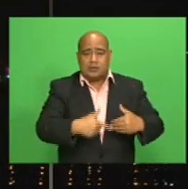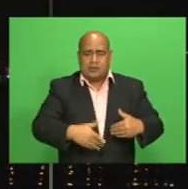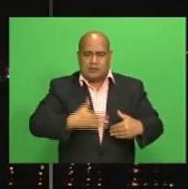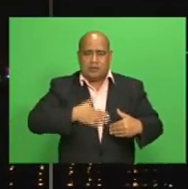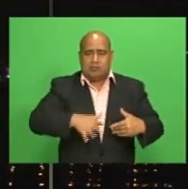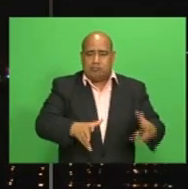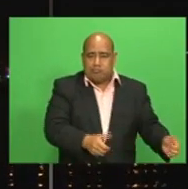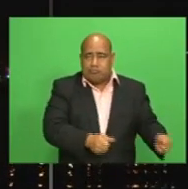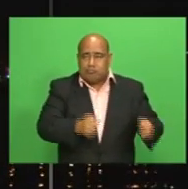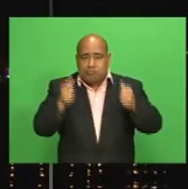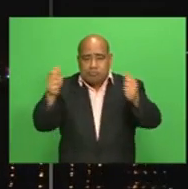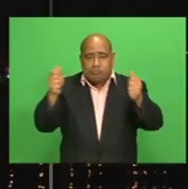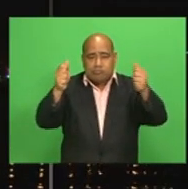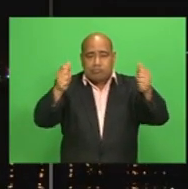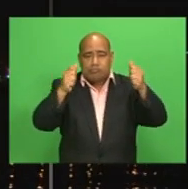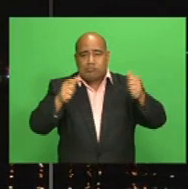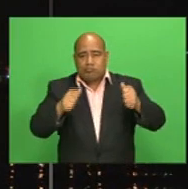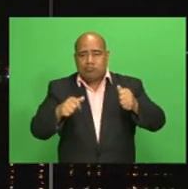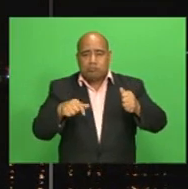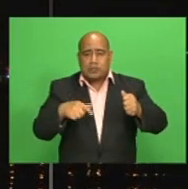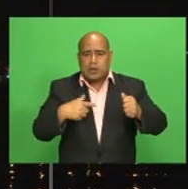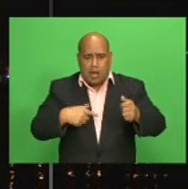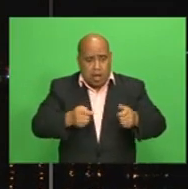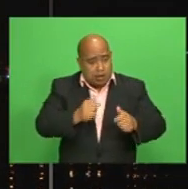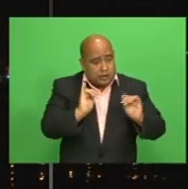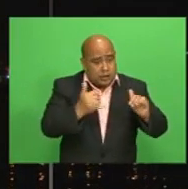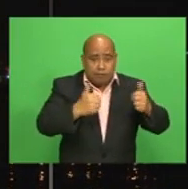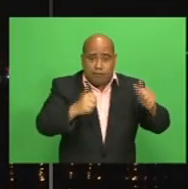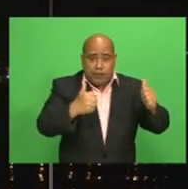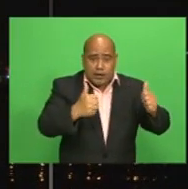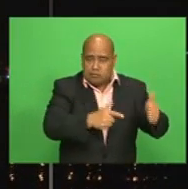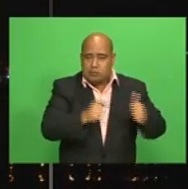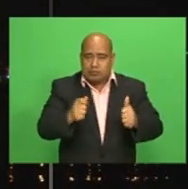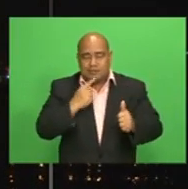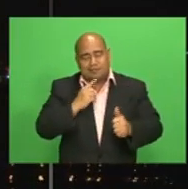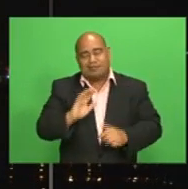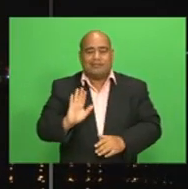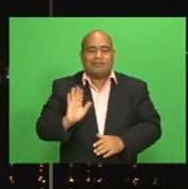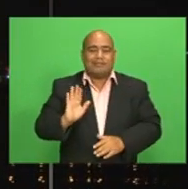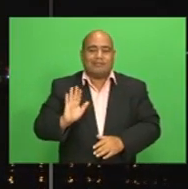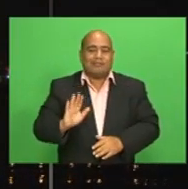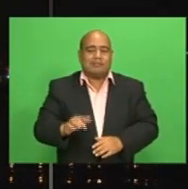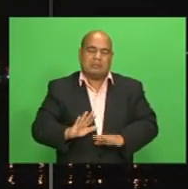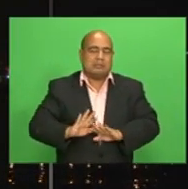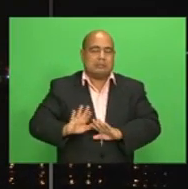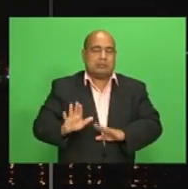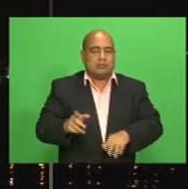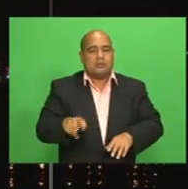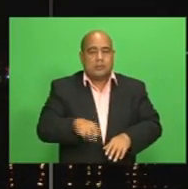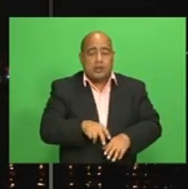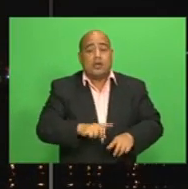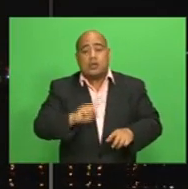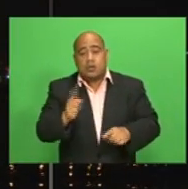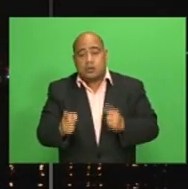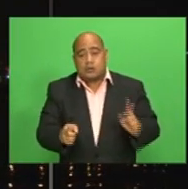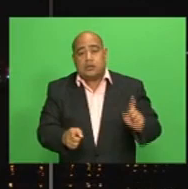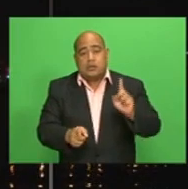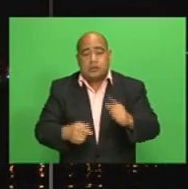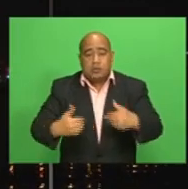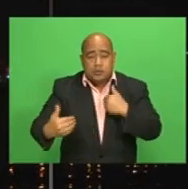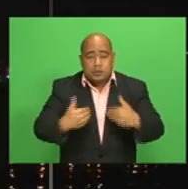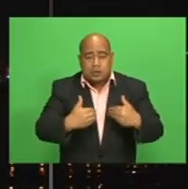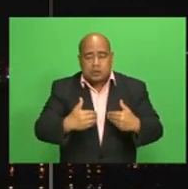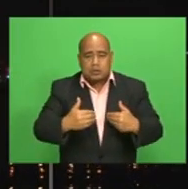some students are not backing the idea. FBC News visited the university to hear the opinions from the other side of the